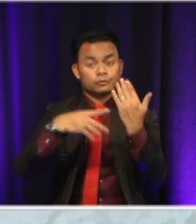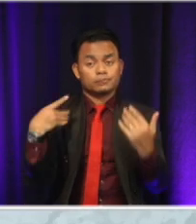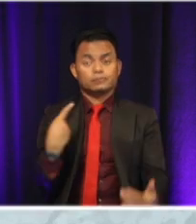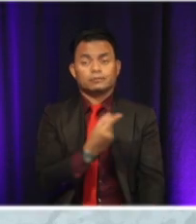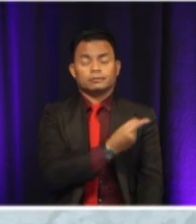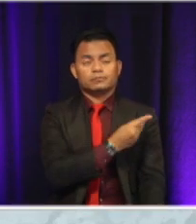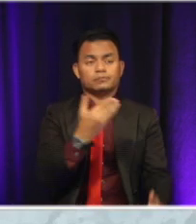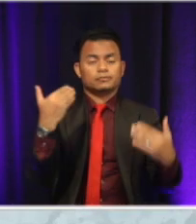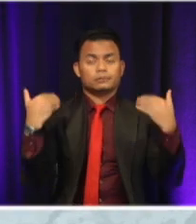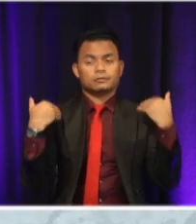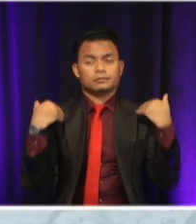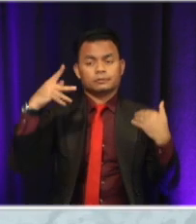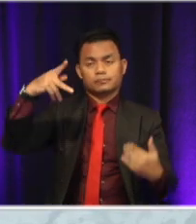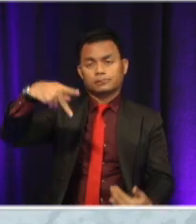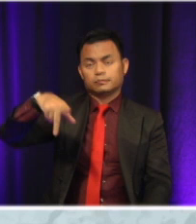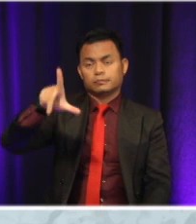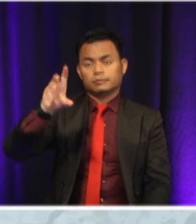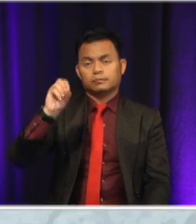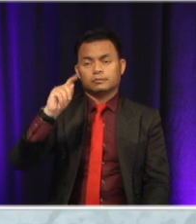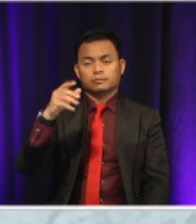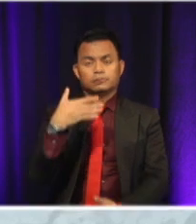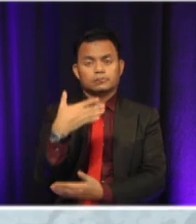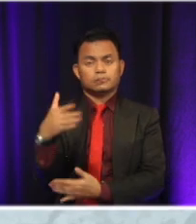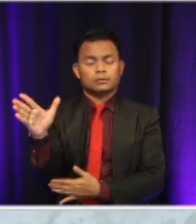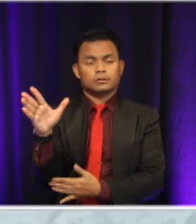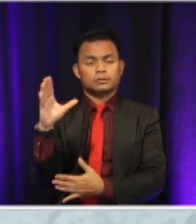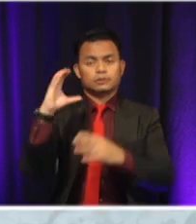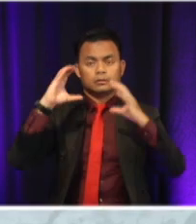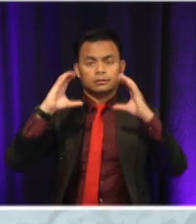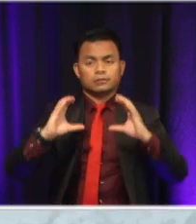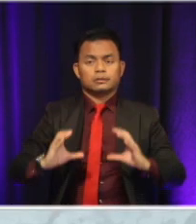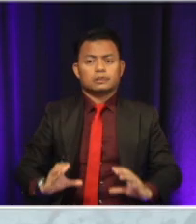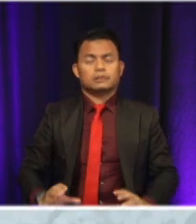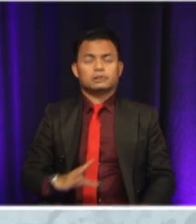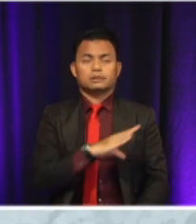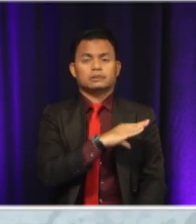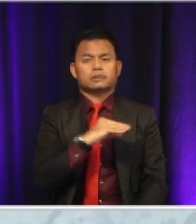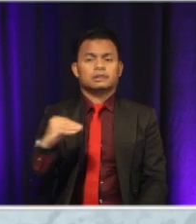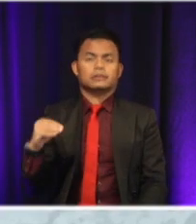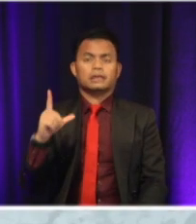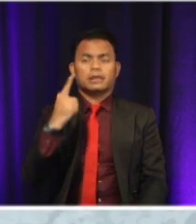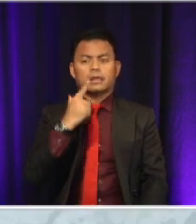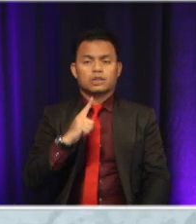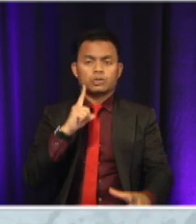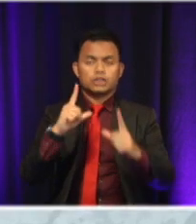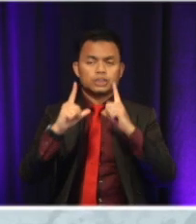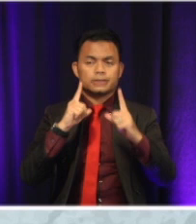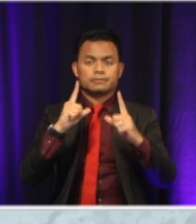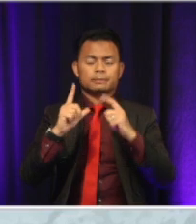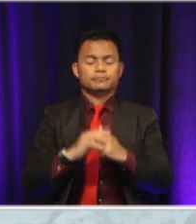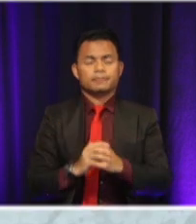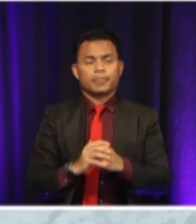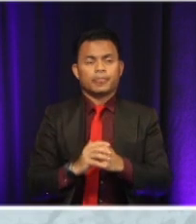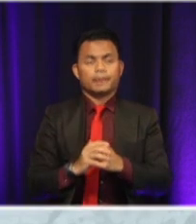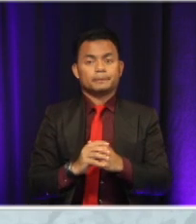plot, character, and use of language. If you look at 7A, Hope